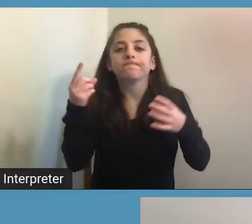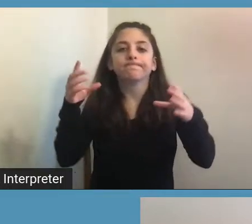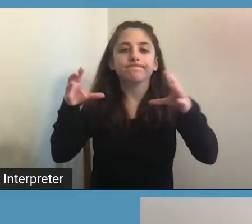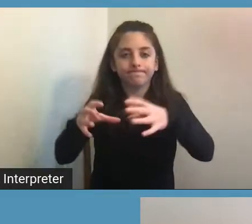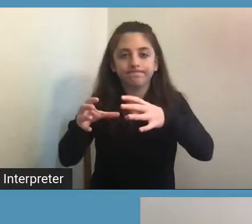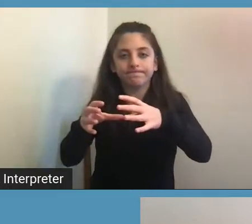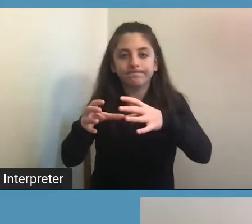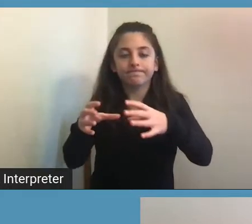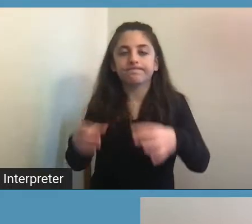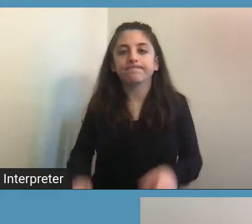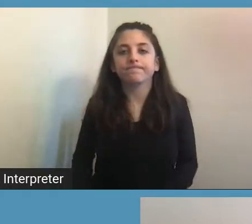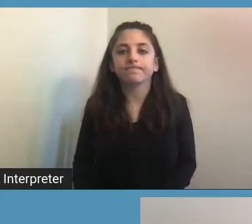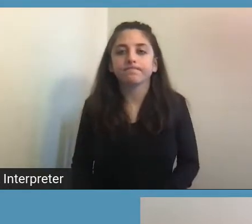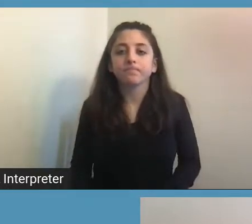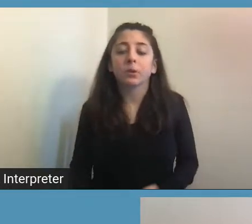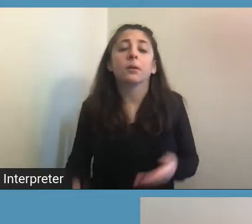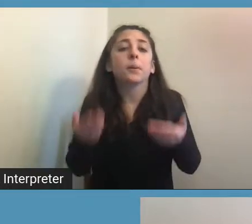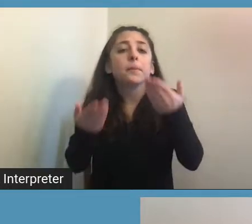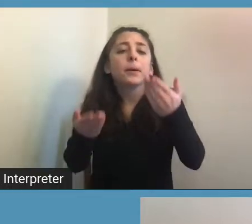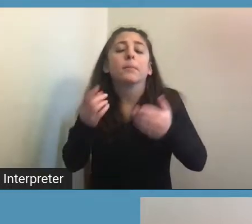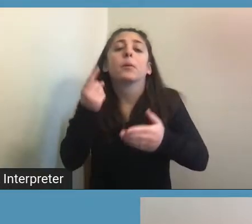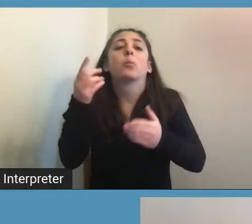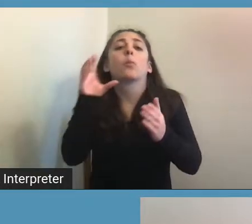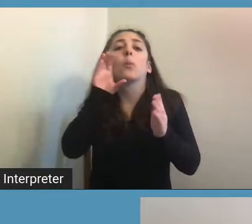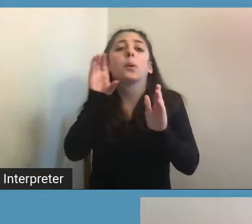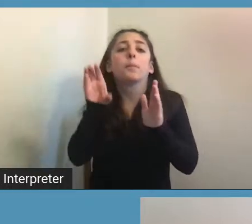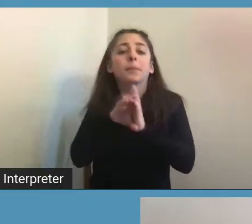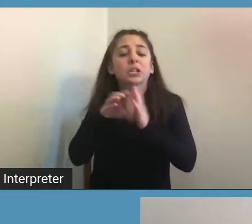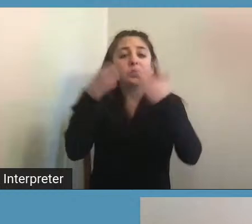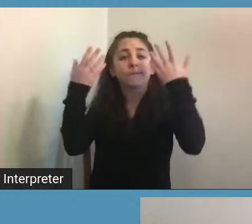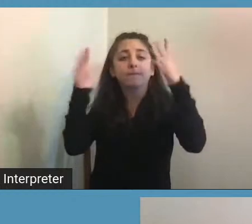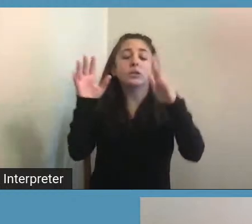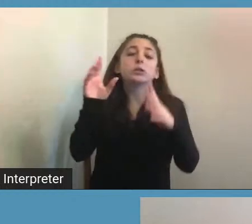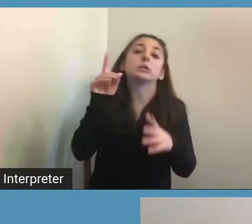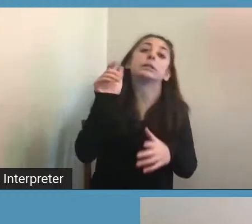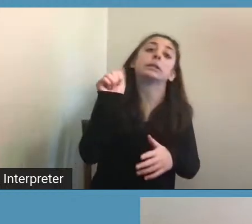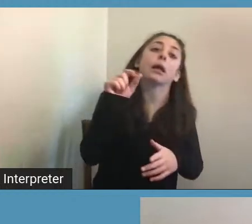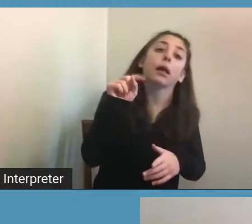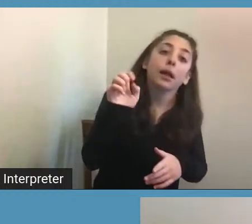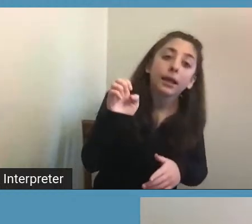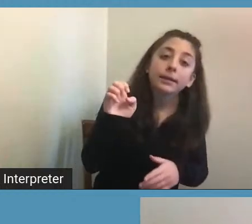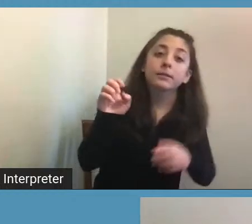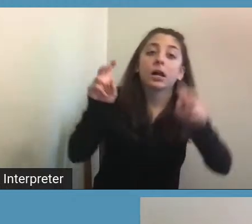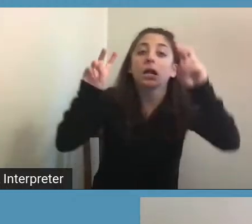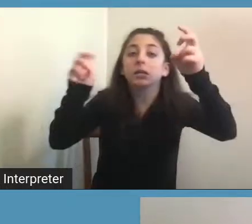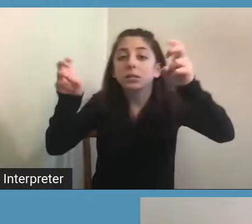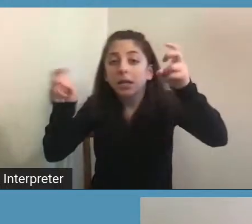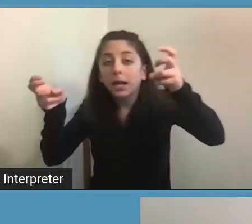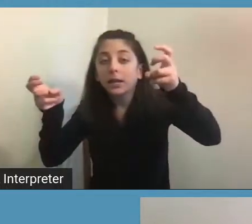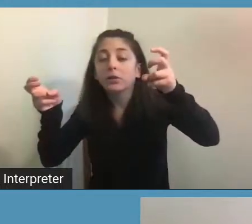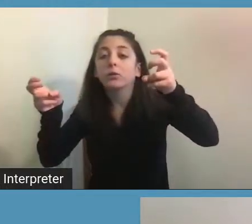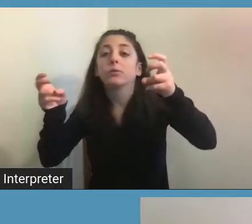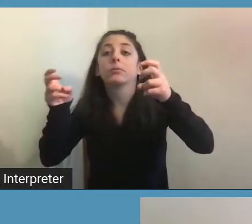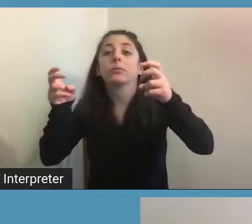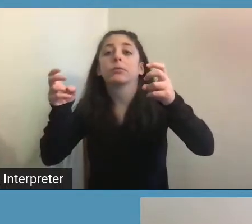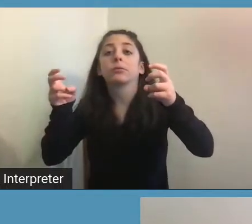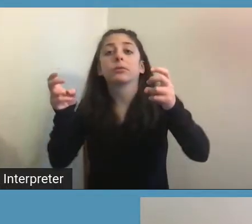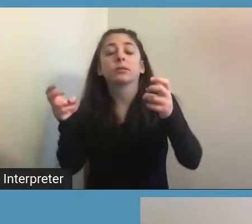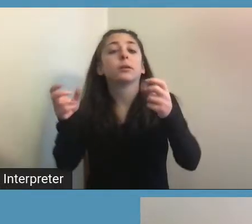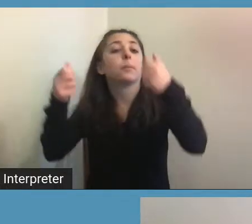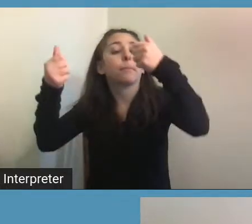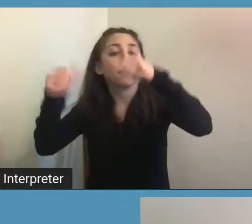maybe there's one graphic that has, the date, the title of the program, and the post